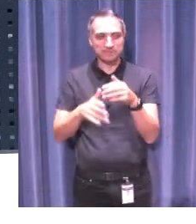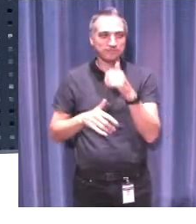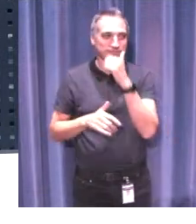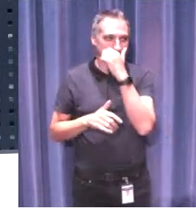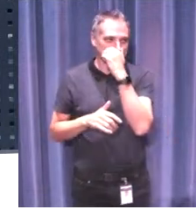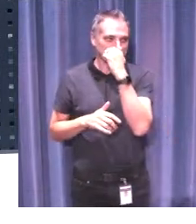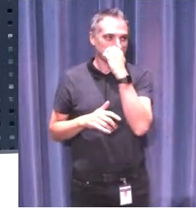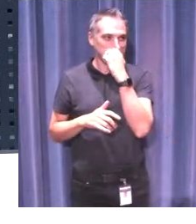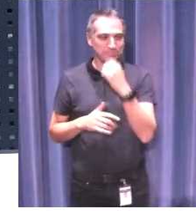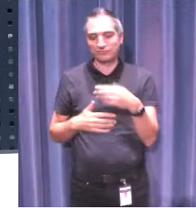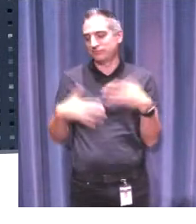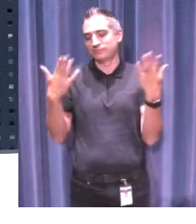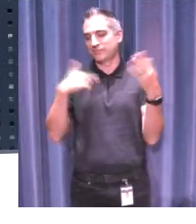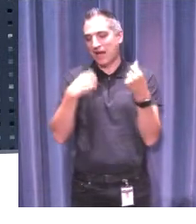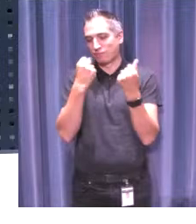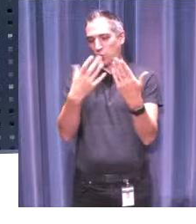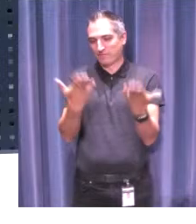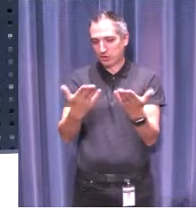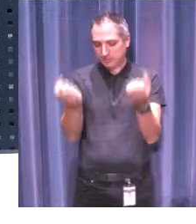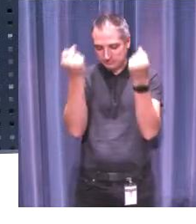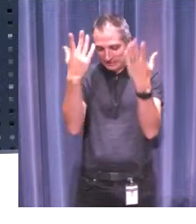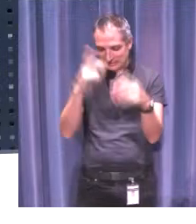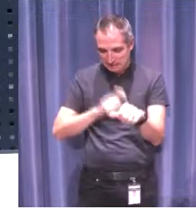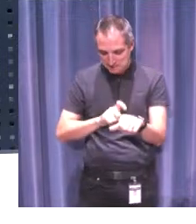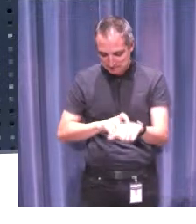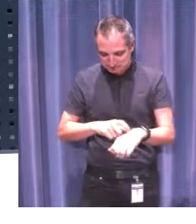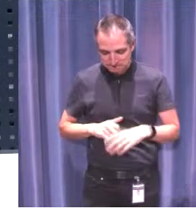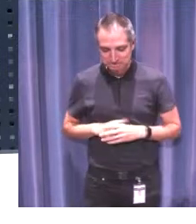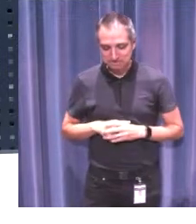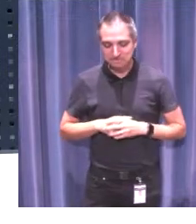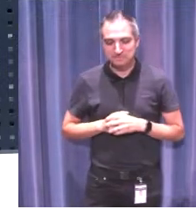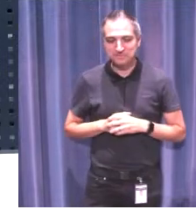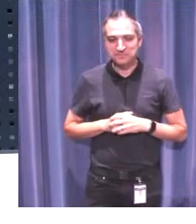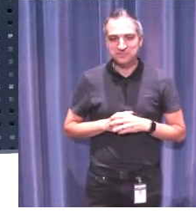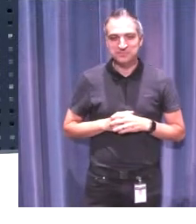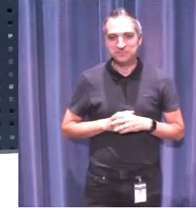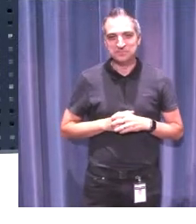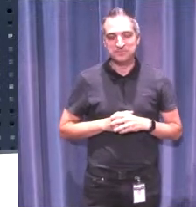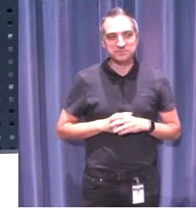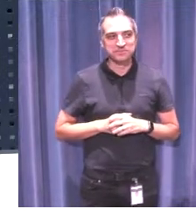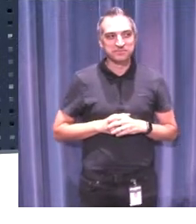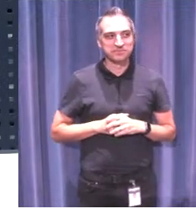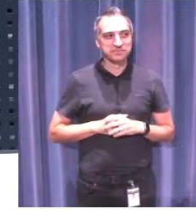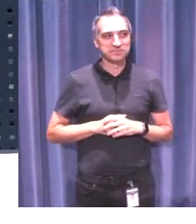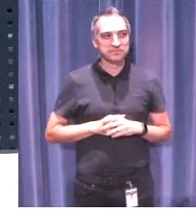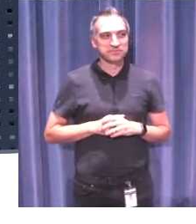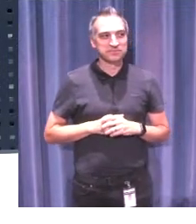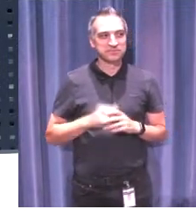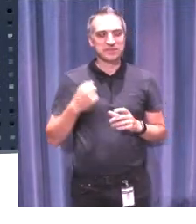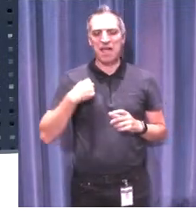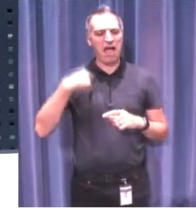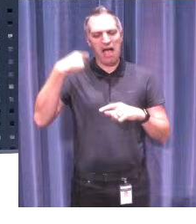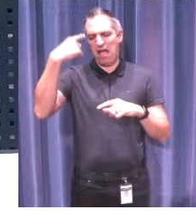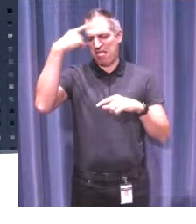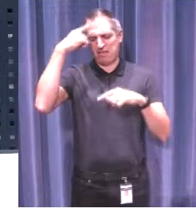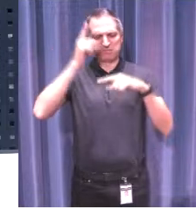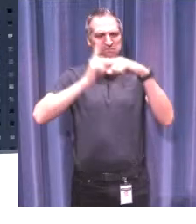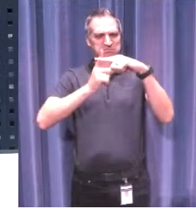done it many times. And I think well of your college, okay? I'm